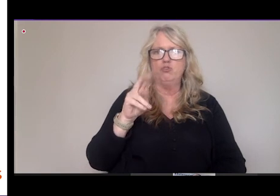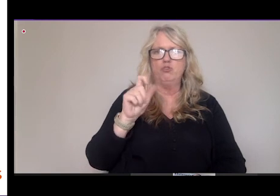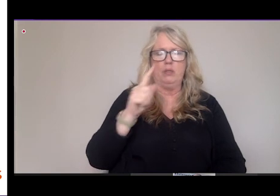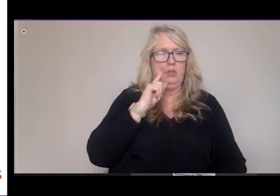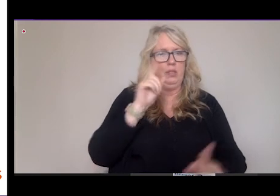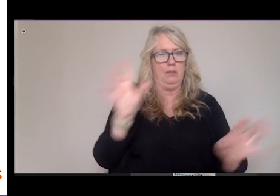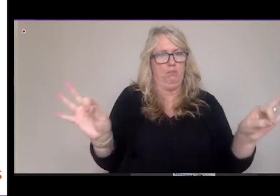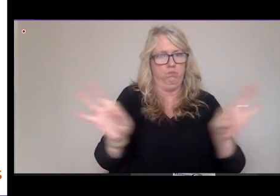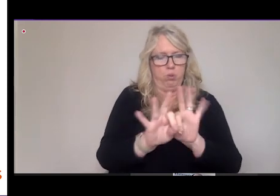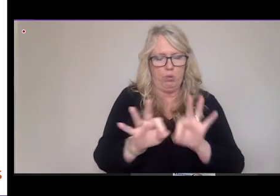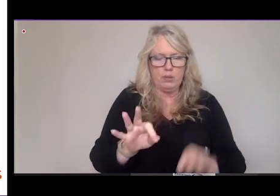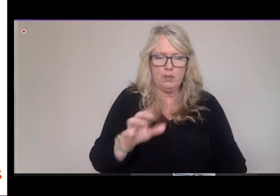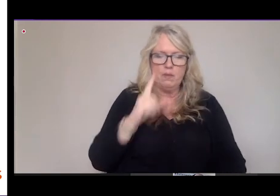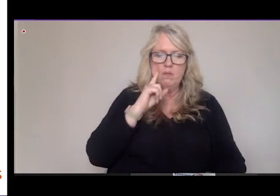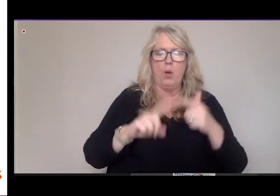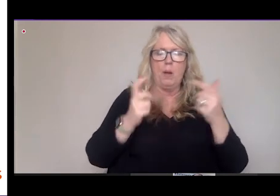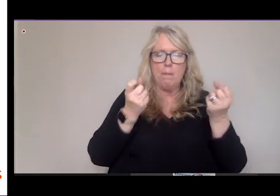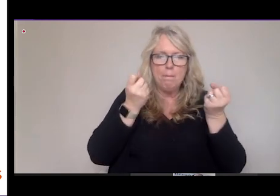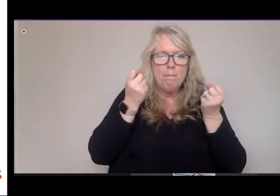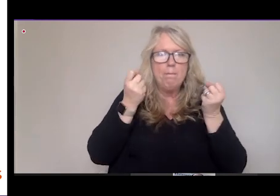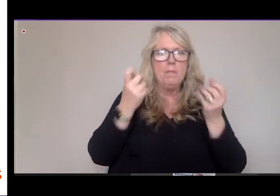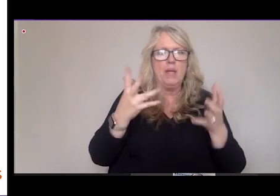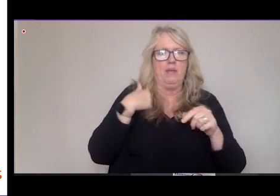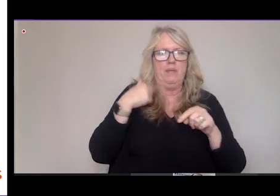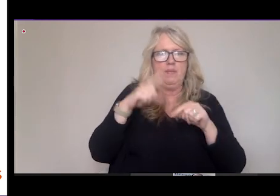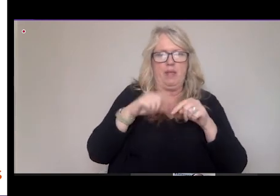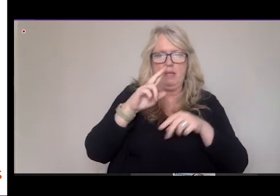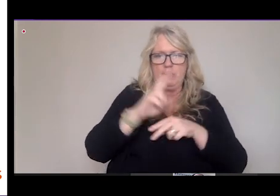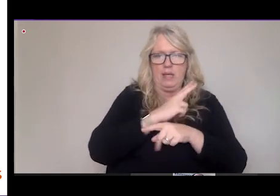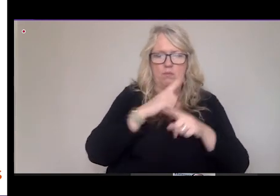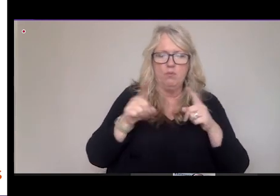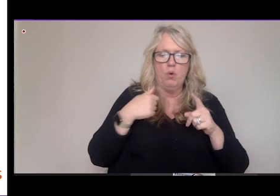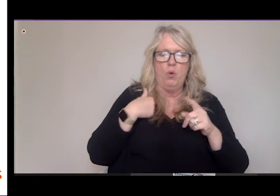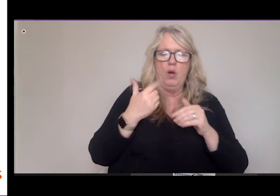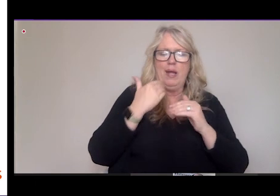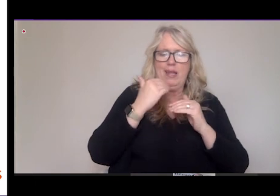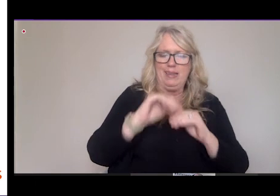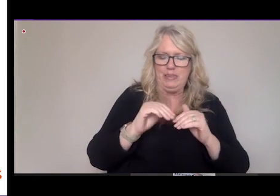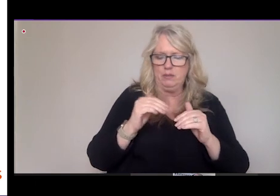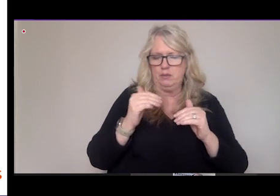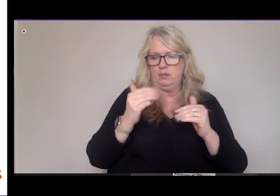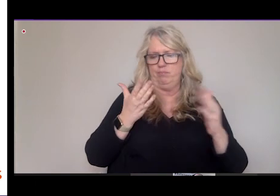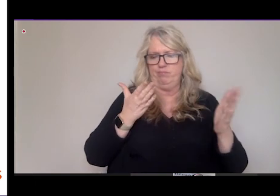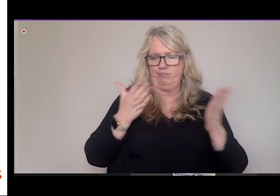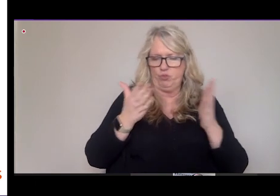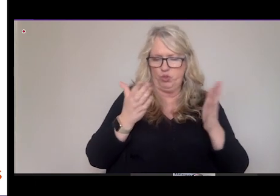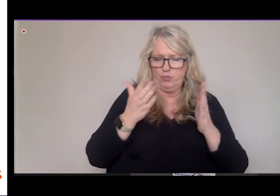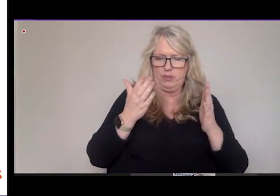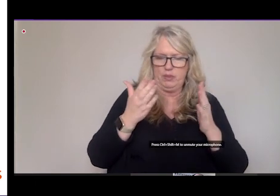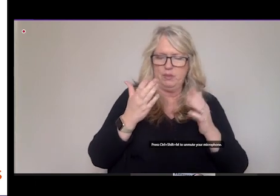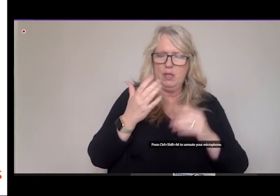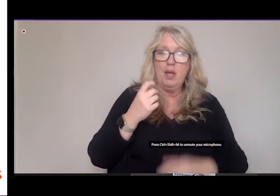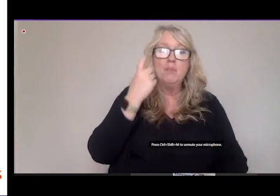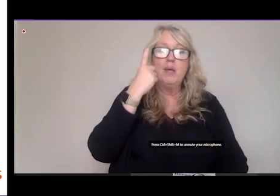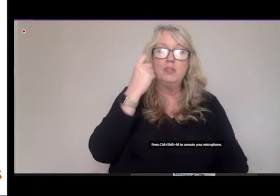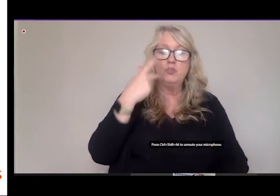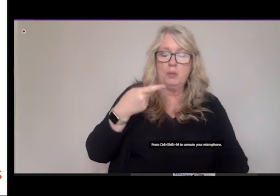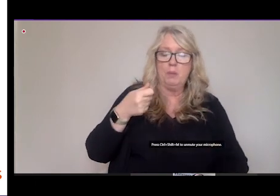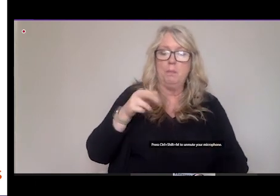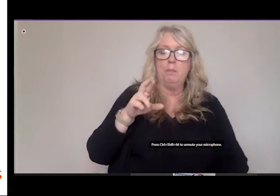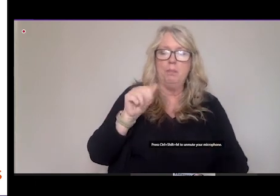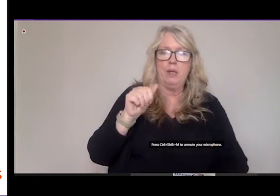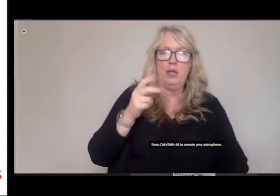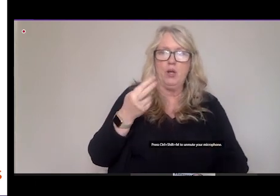Paratransit is important for many that can't use a least restrictive kind of service,